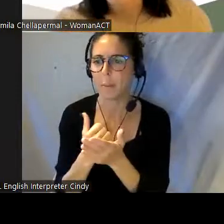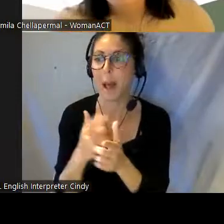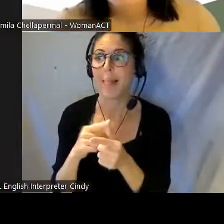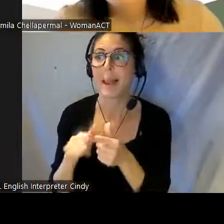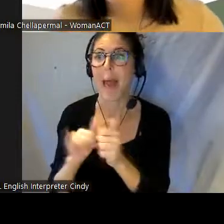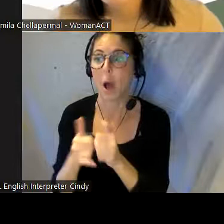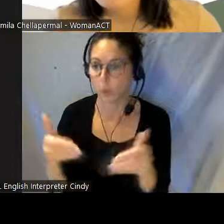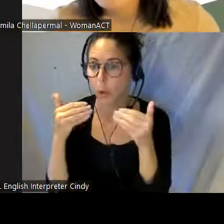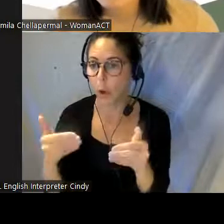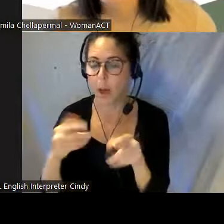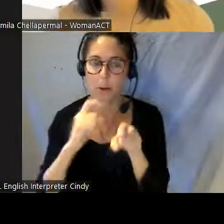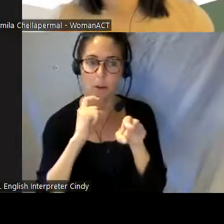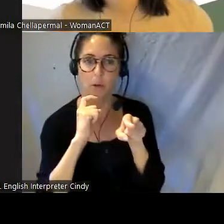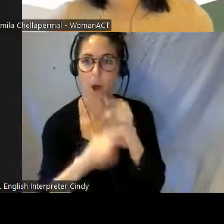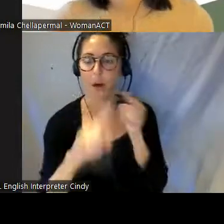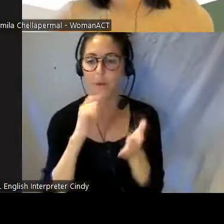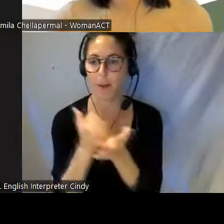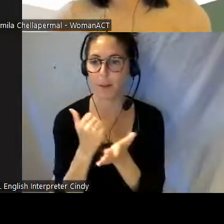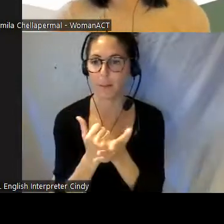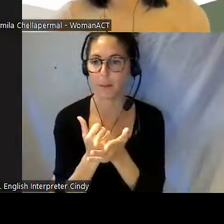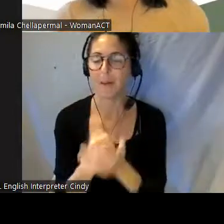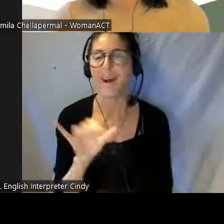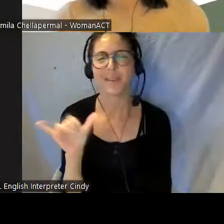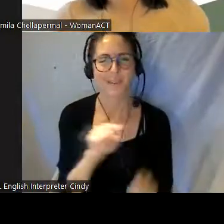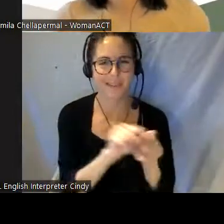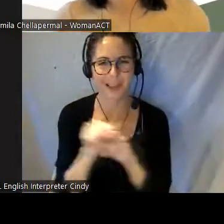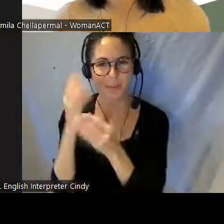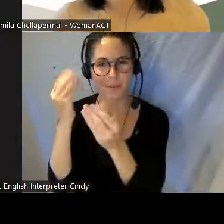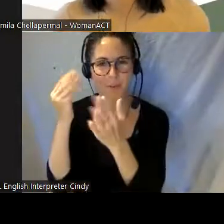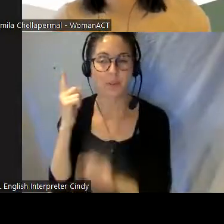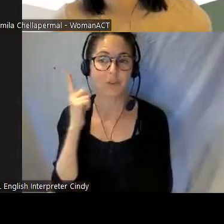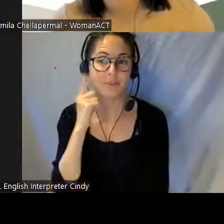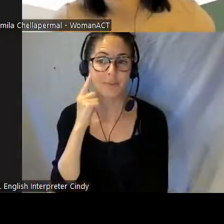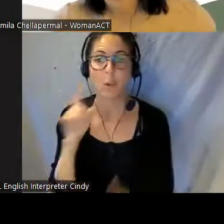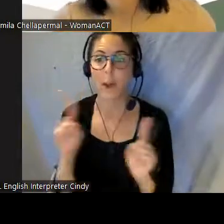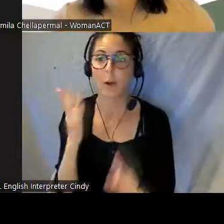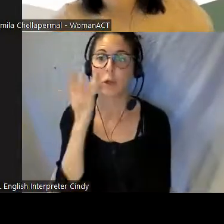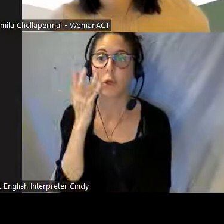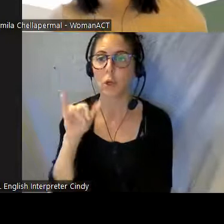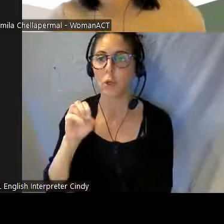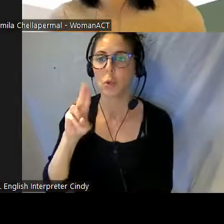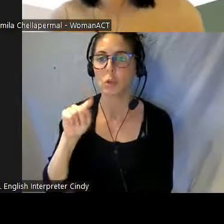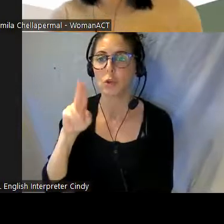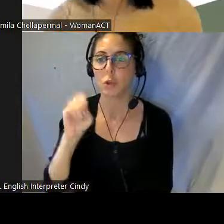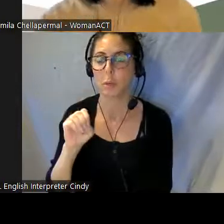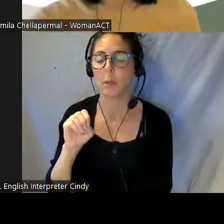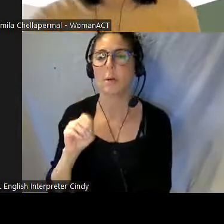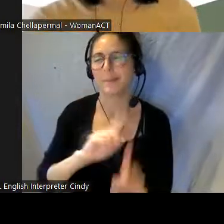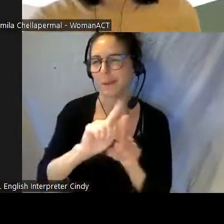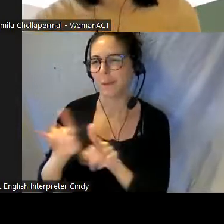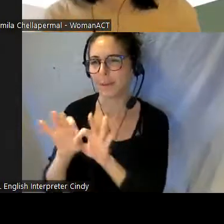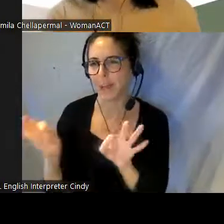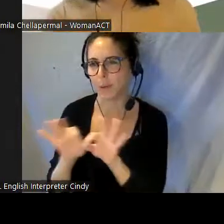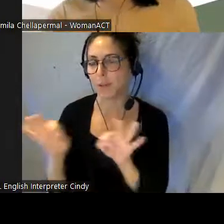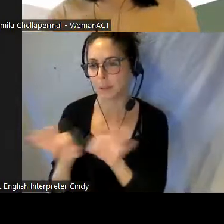call. We also have audio versions of these that are available on YouTube in the same languages, because we understand sometimes senior